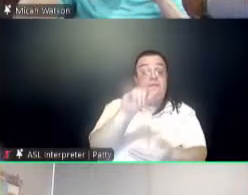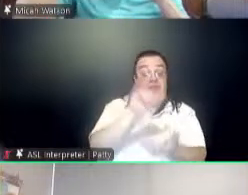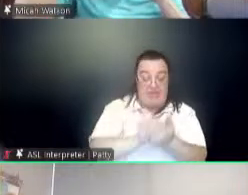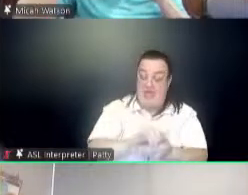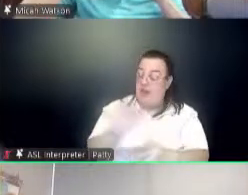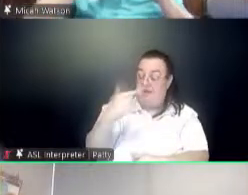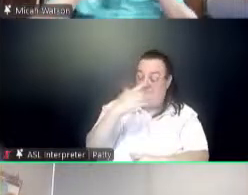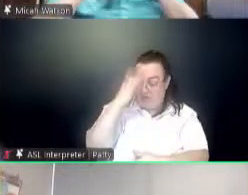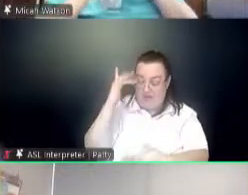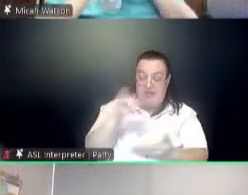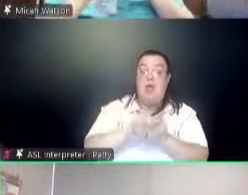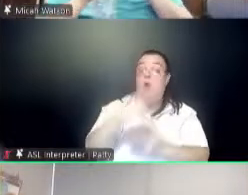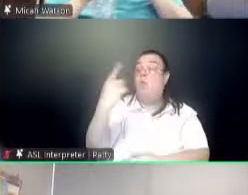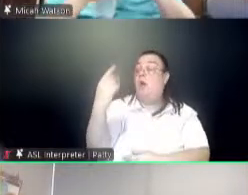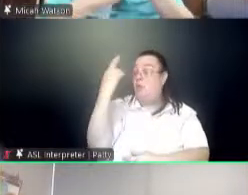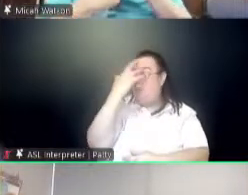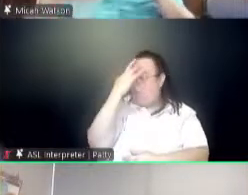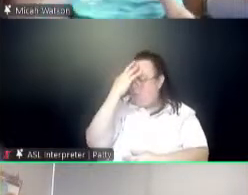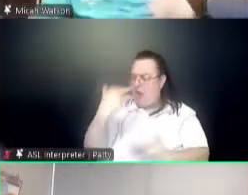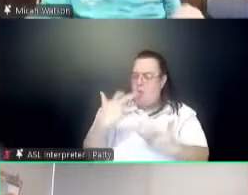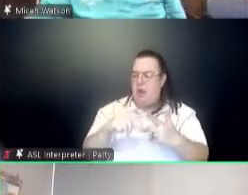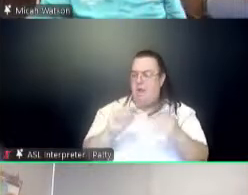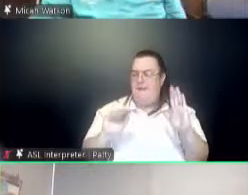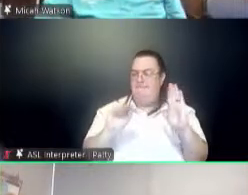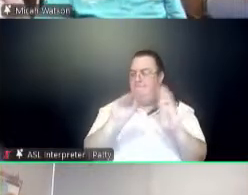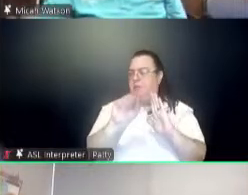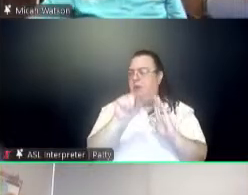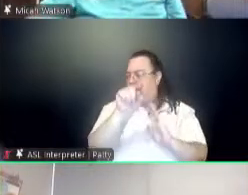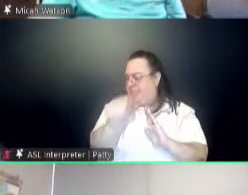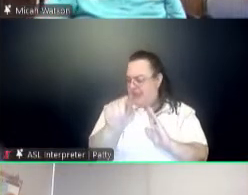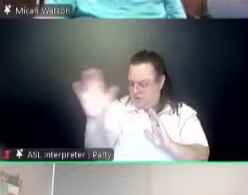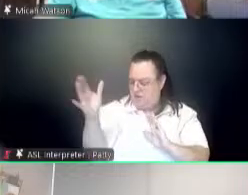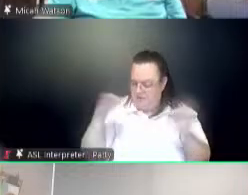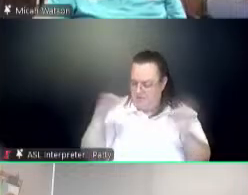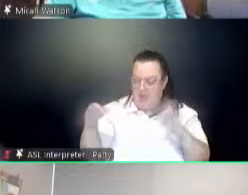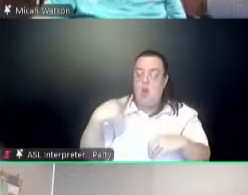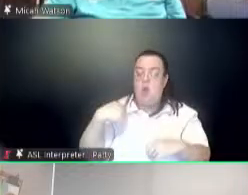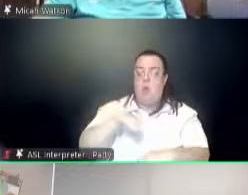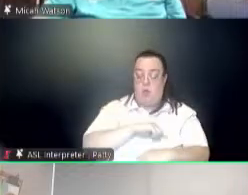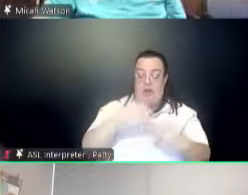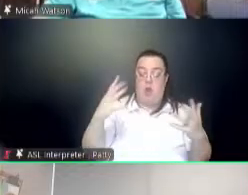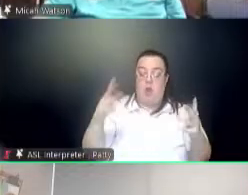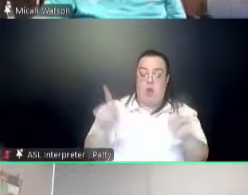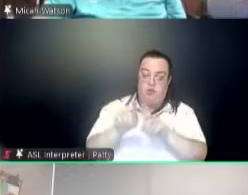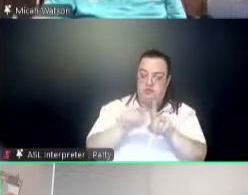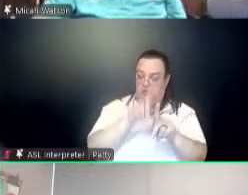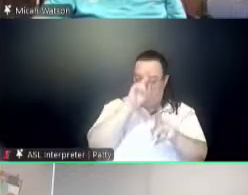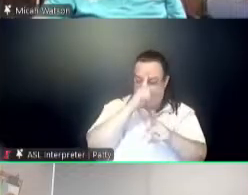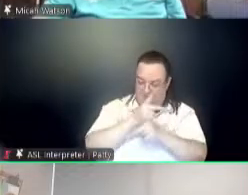I wanted to put that there is we've also factored in for